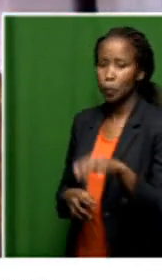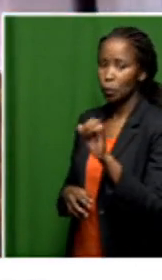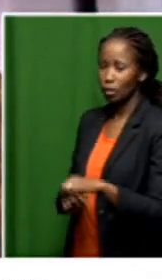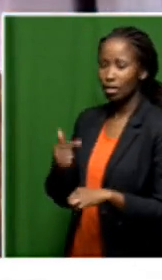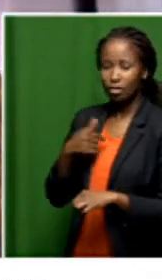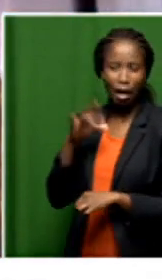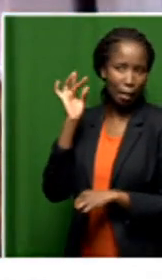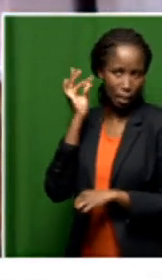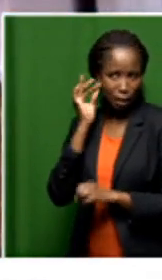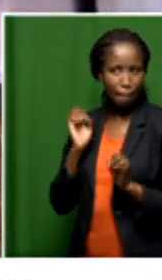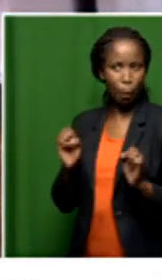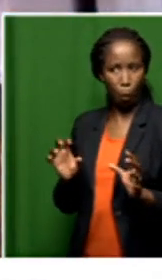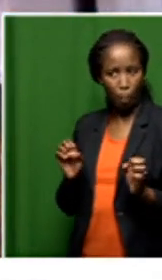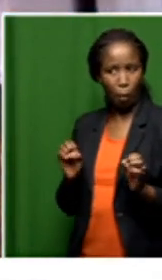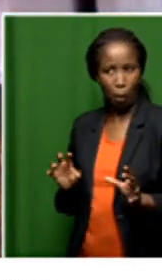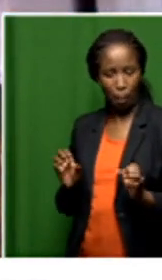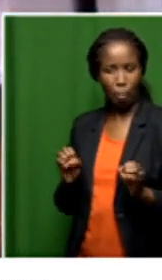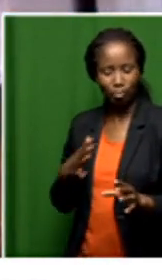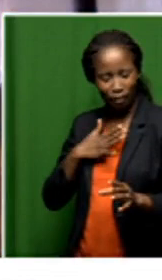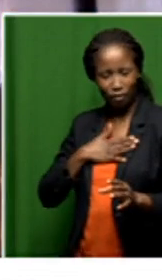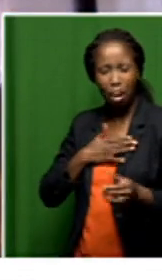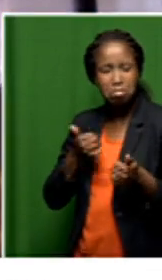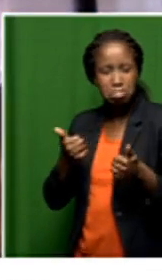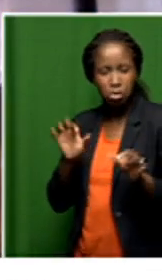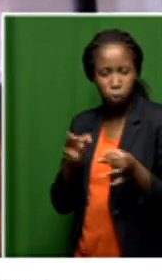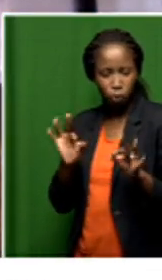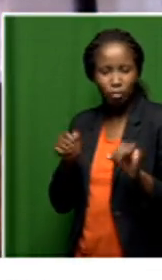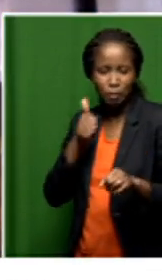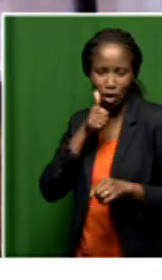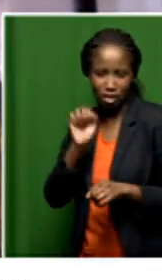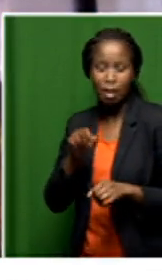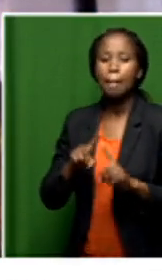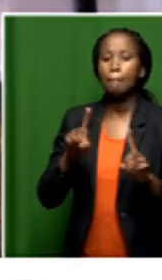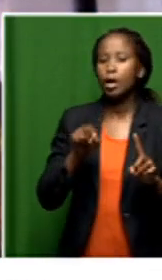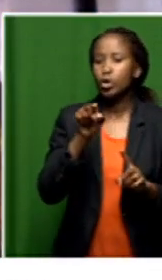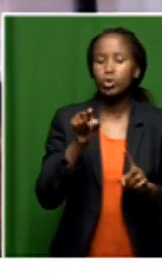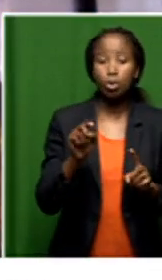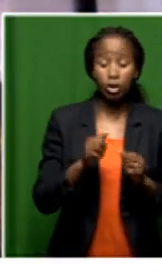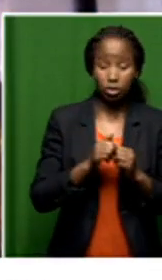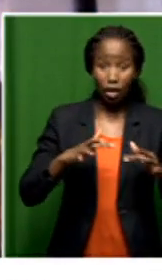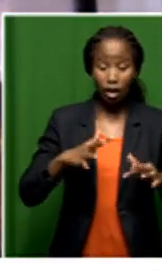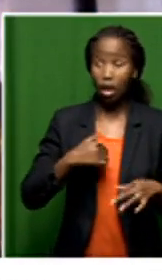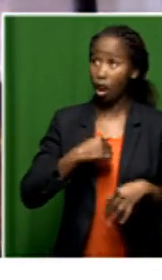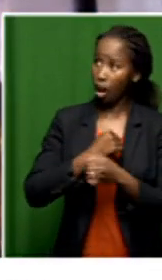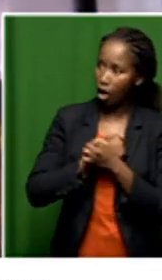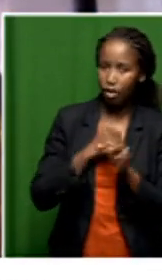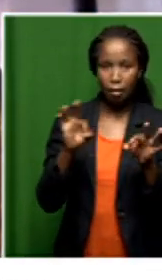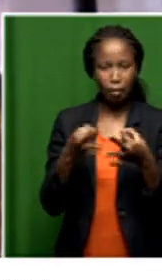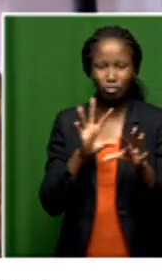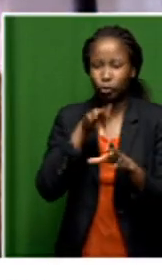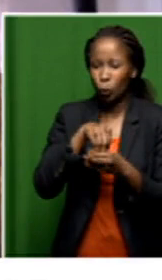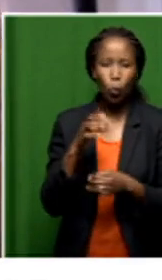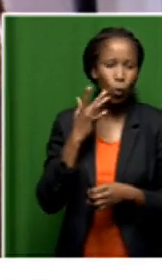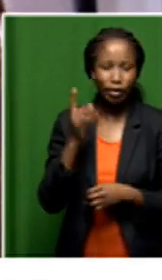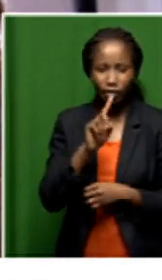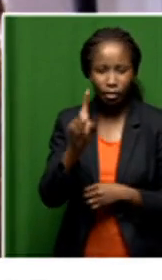and the lyrics, I mean, it's such a feel-good song. Just take us back to when you first fell in love with music and what was happening at the time.